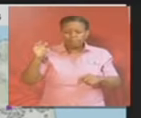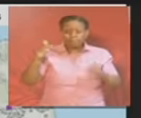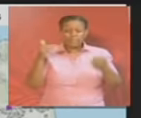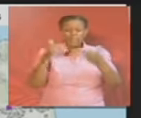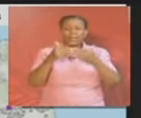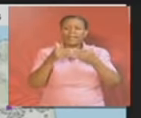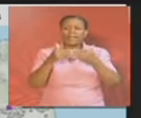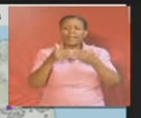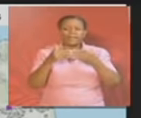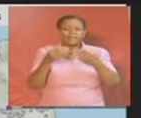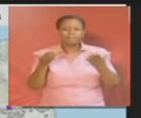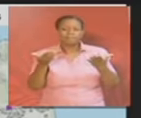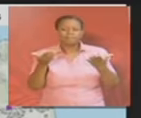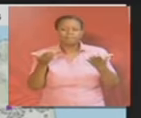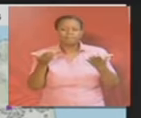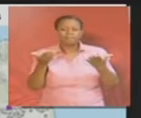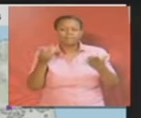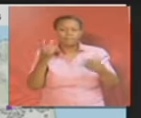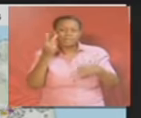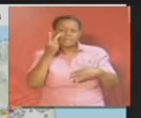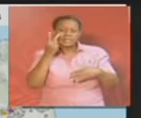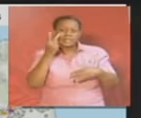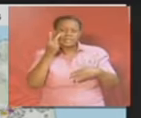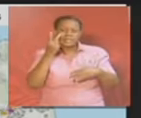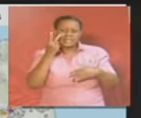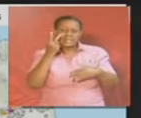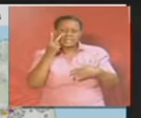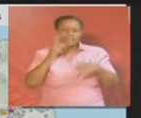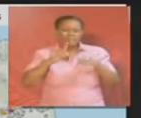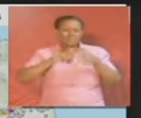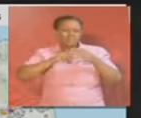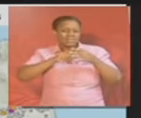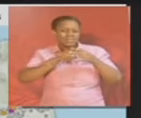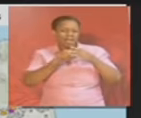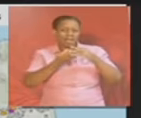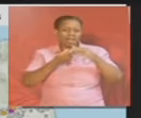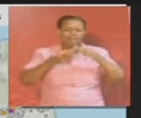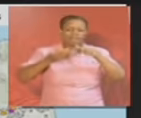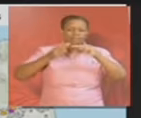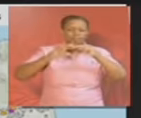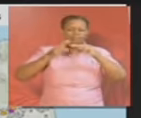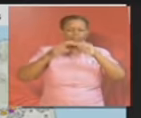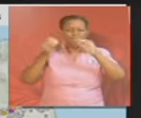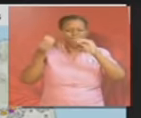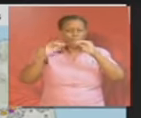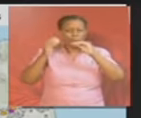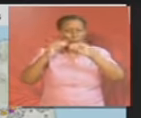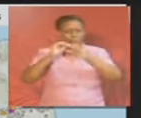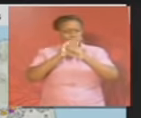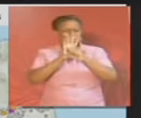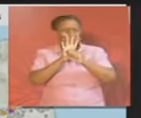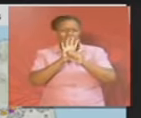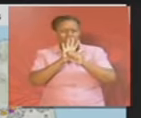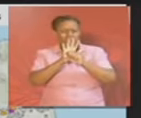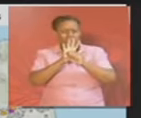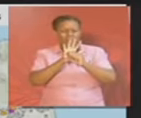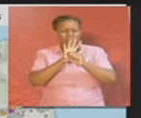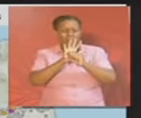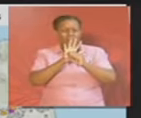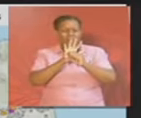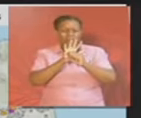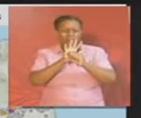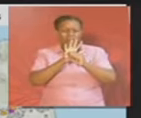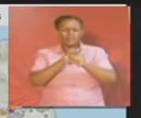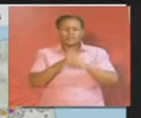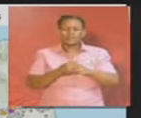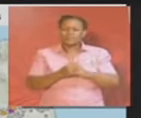compare this to the second map, which is on the second slide, which represents data during the epidemiological weeks 12 and